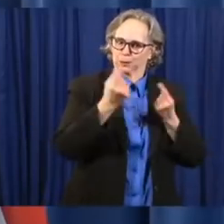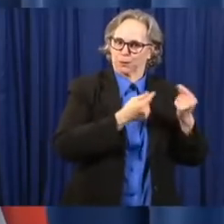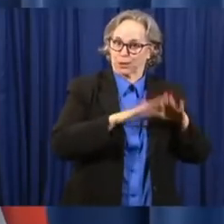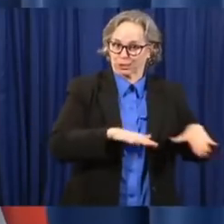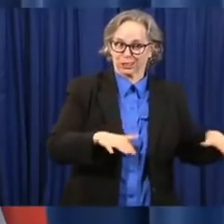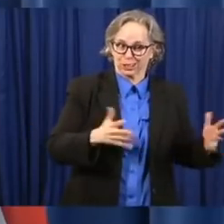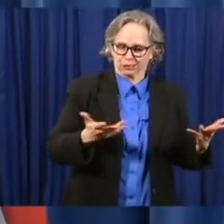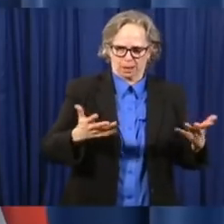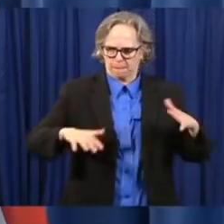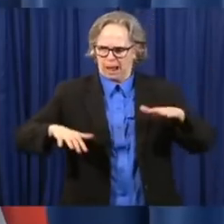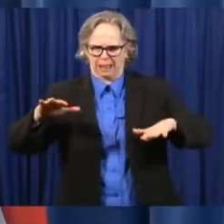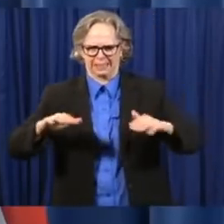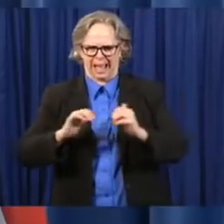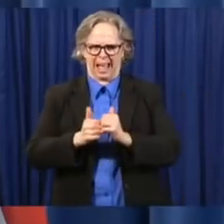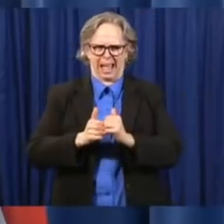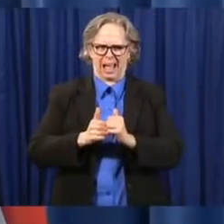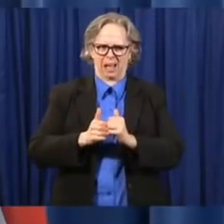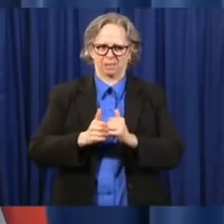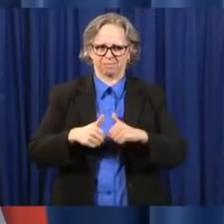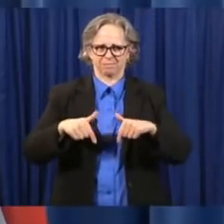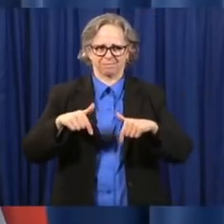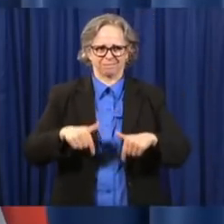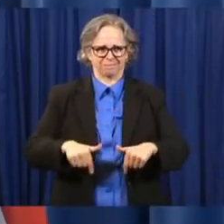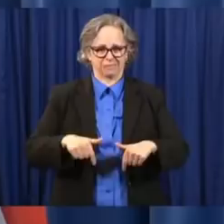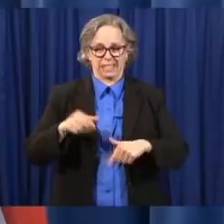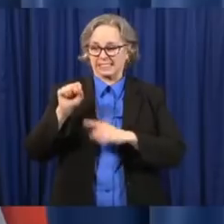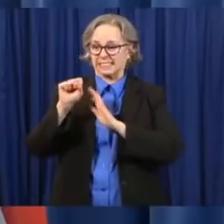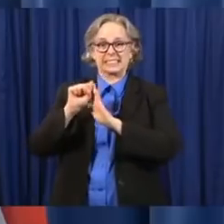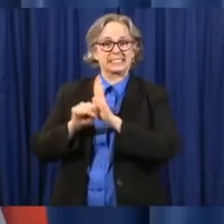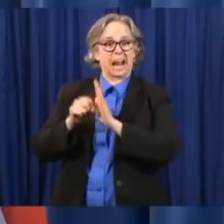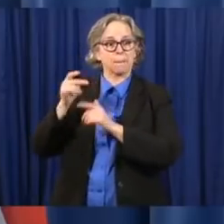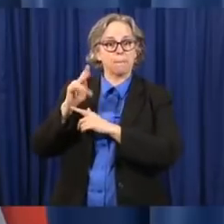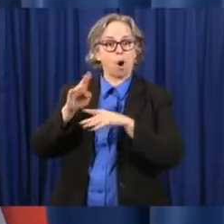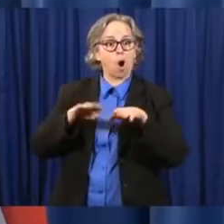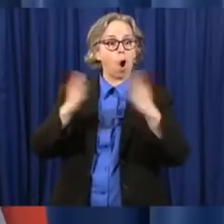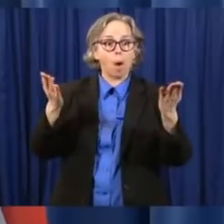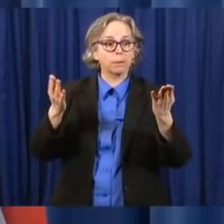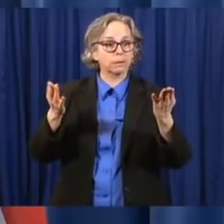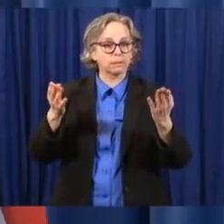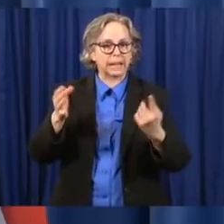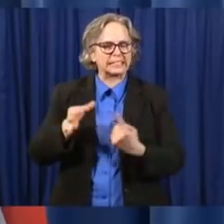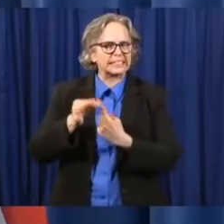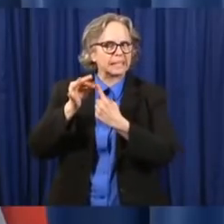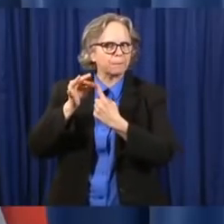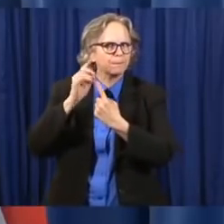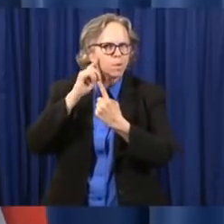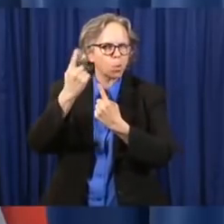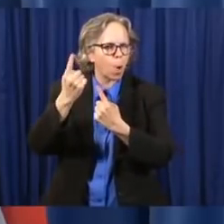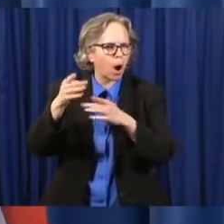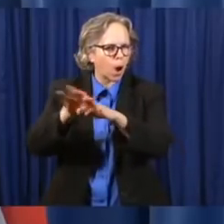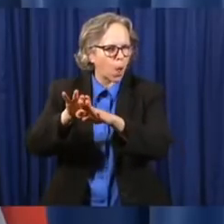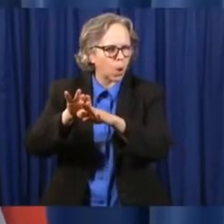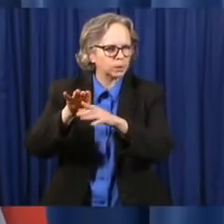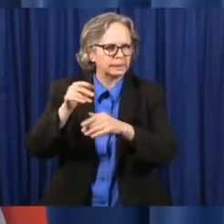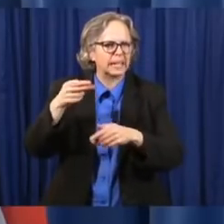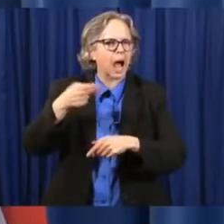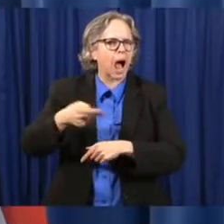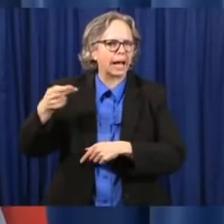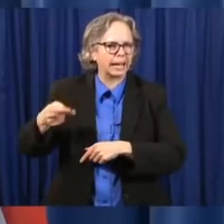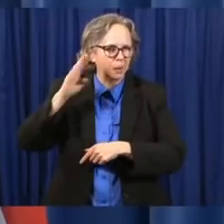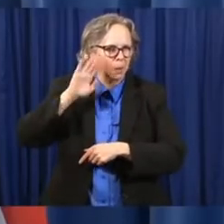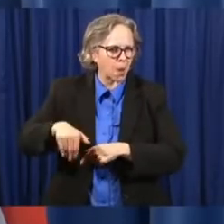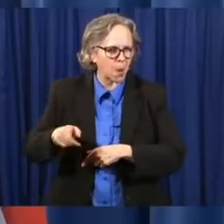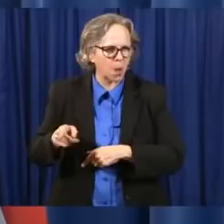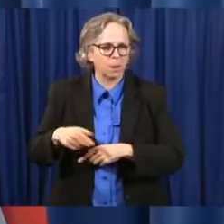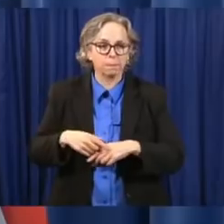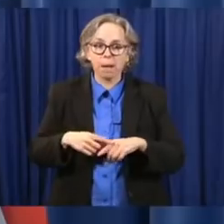Our state parks are open. Every park but one. So there's ample opportunity for kids to go out there. There's metro parks